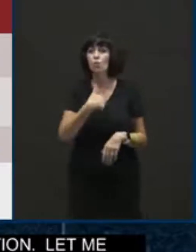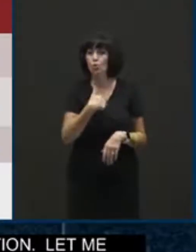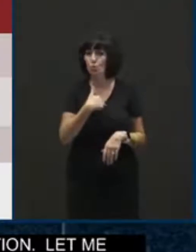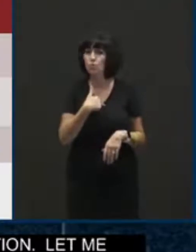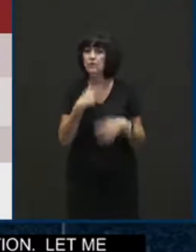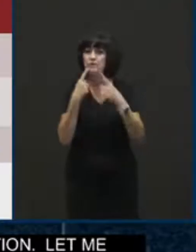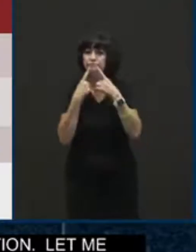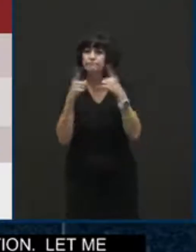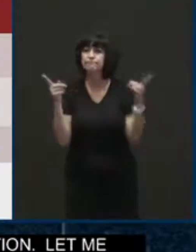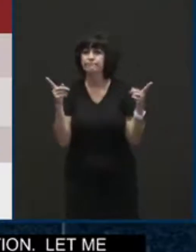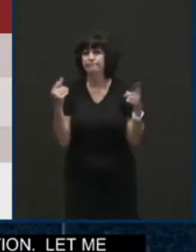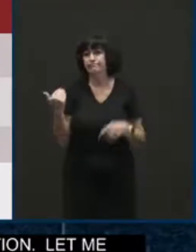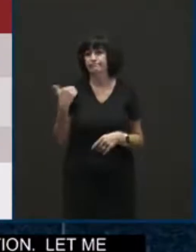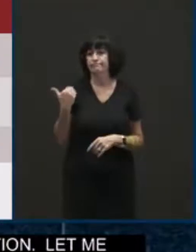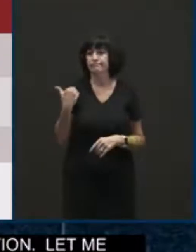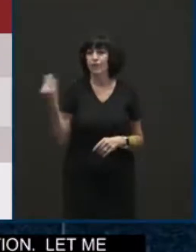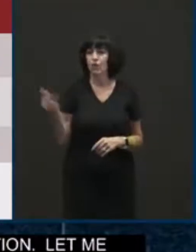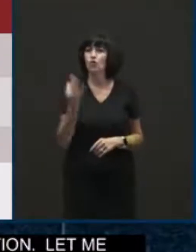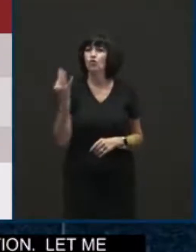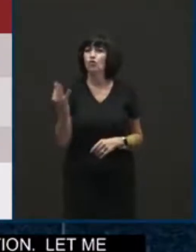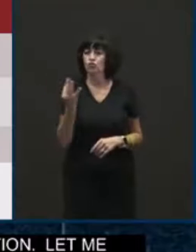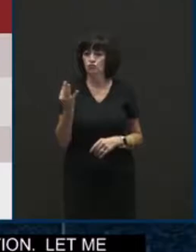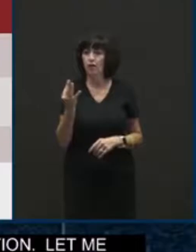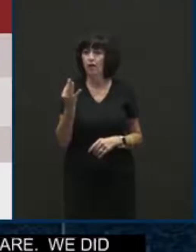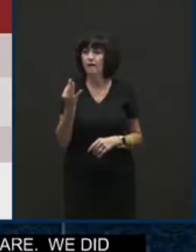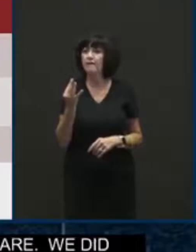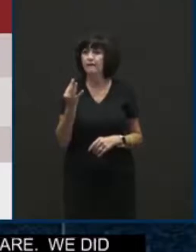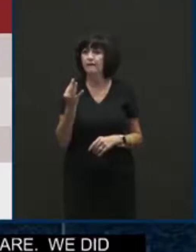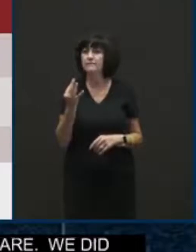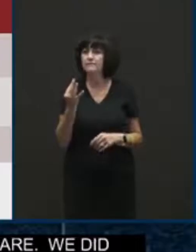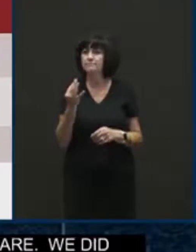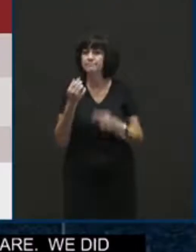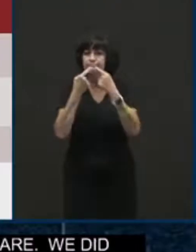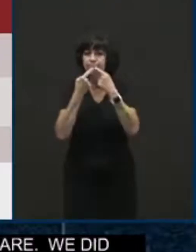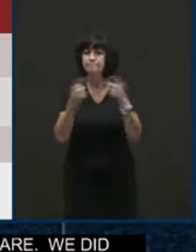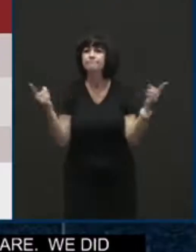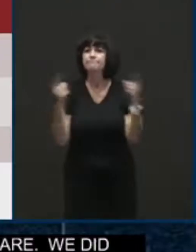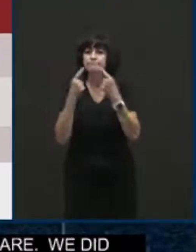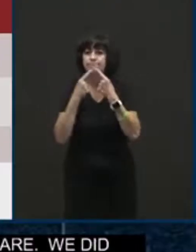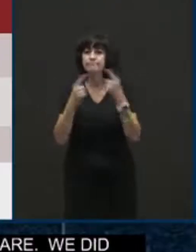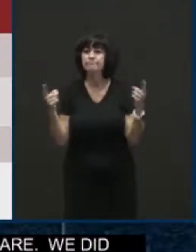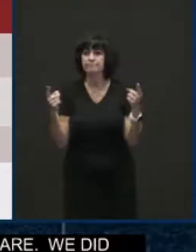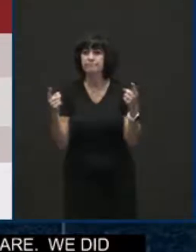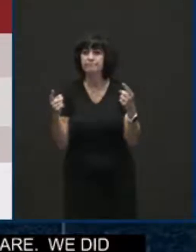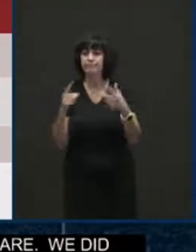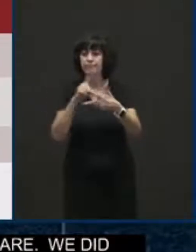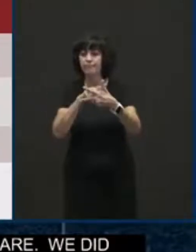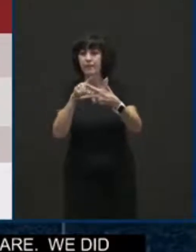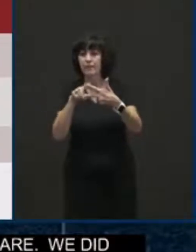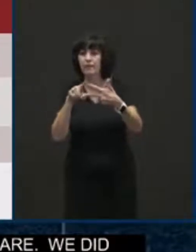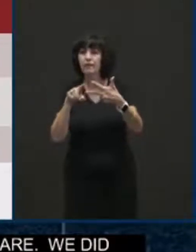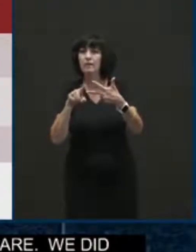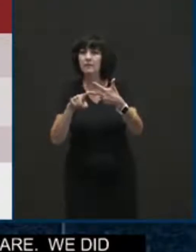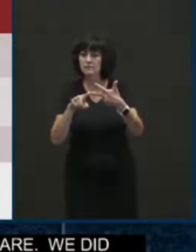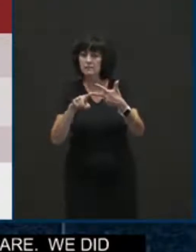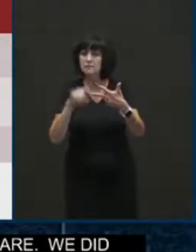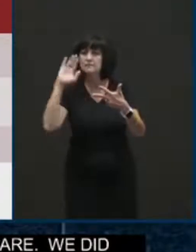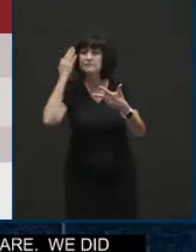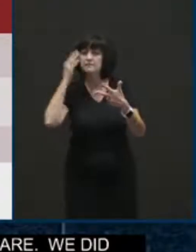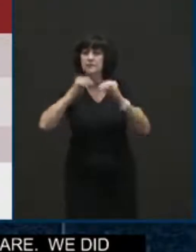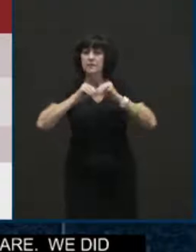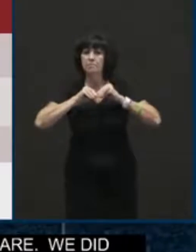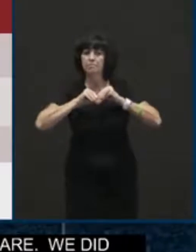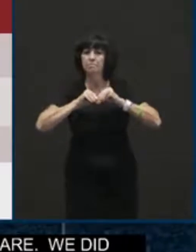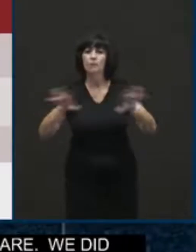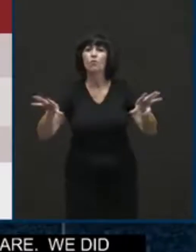to share findings of outbreaks in 3 separate